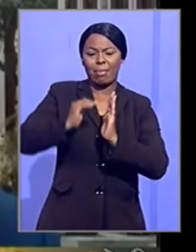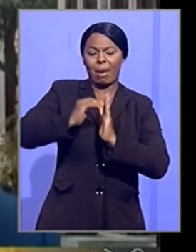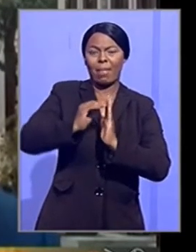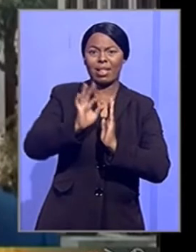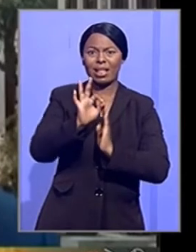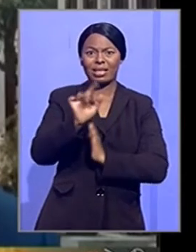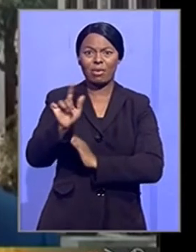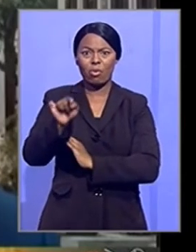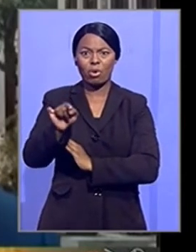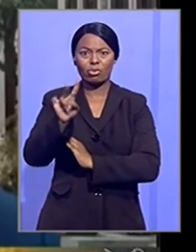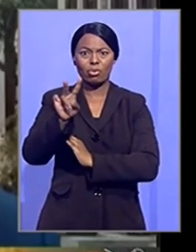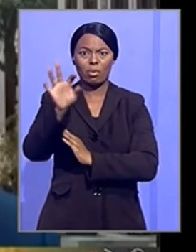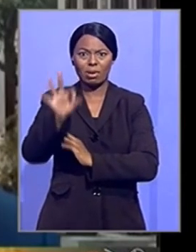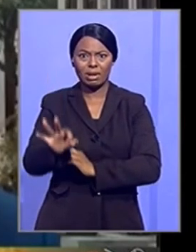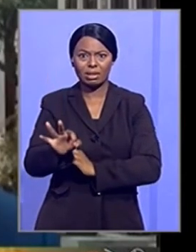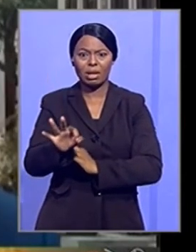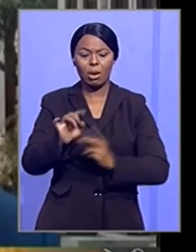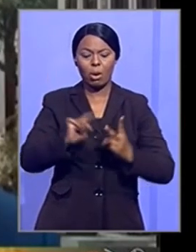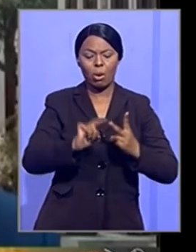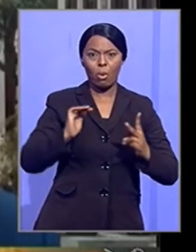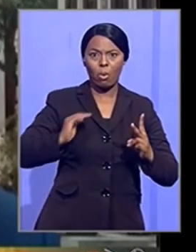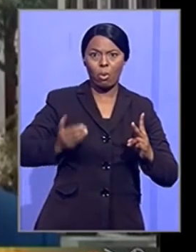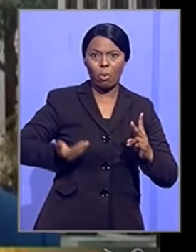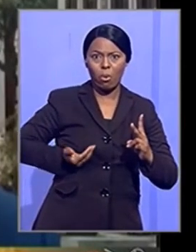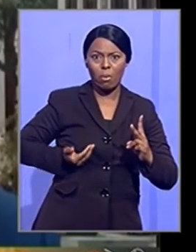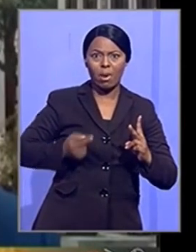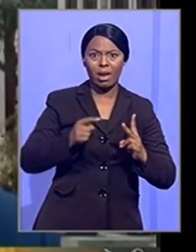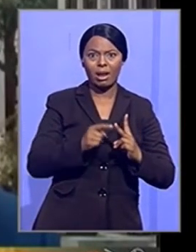37.2% and on women